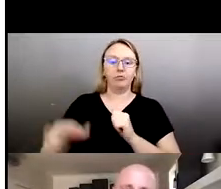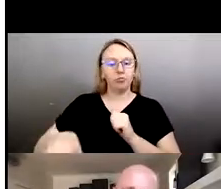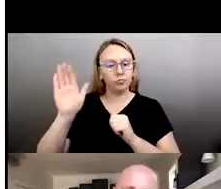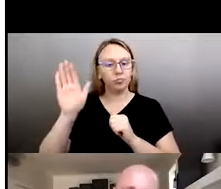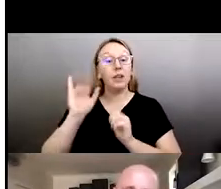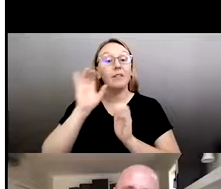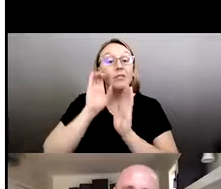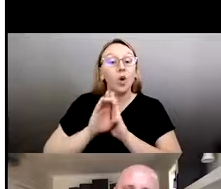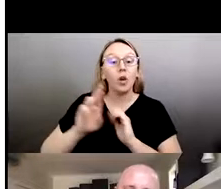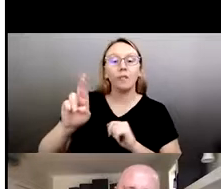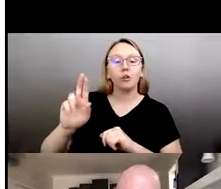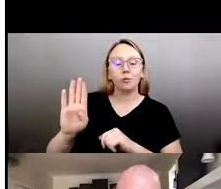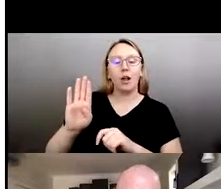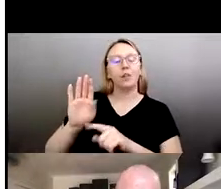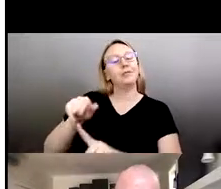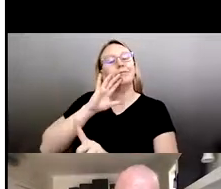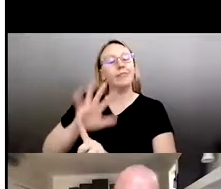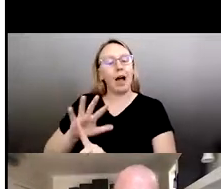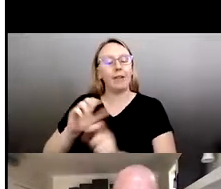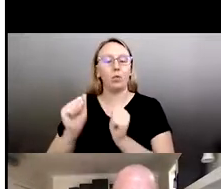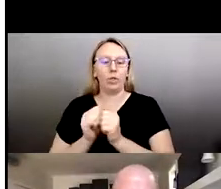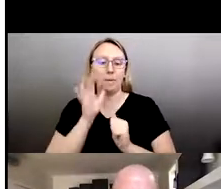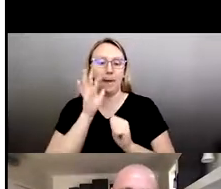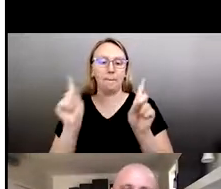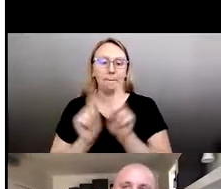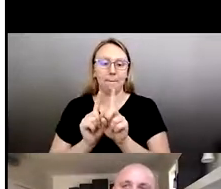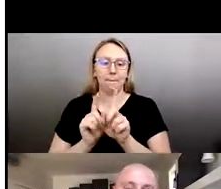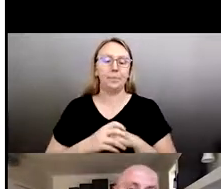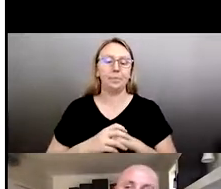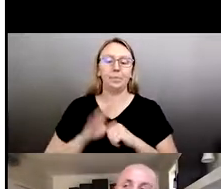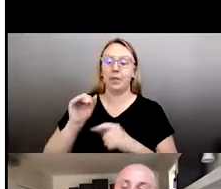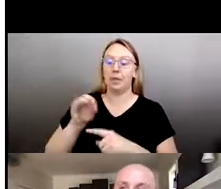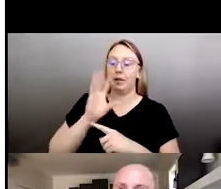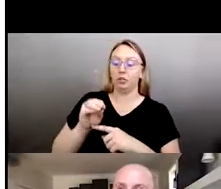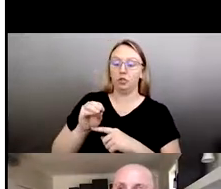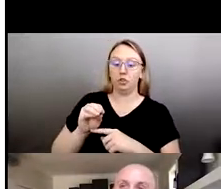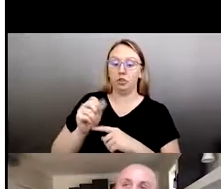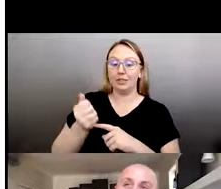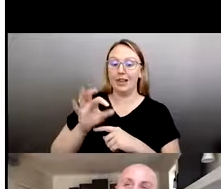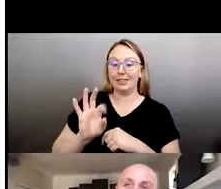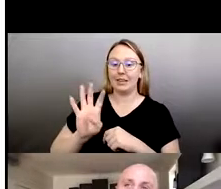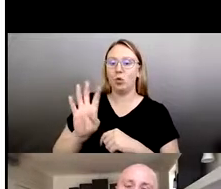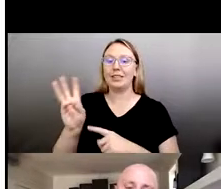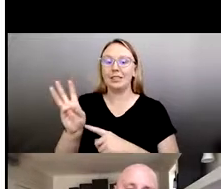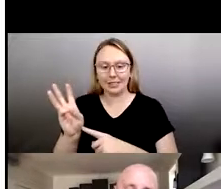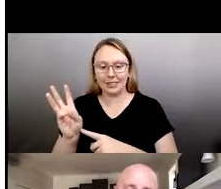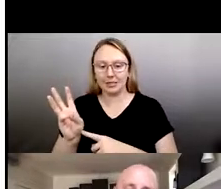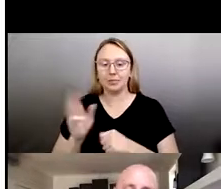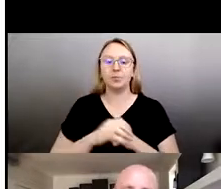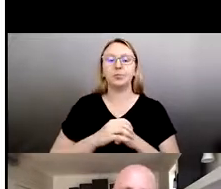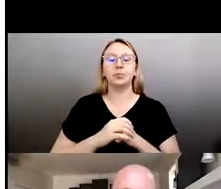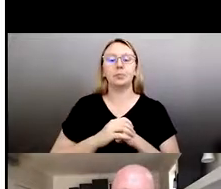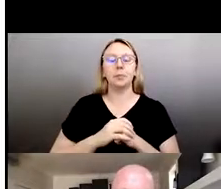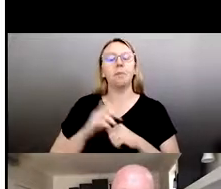was 5 years old with his mother. And it was taken in 1941, I'm sorry, it was taken in 1946. But Roger was born